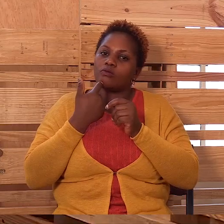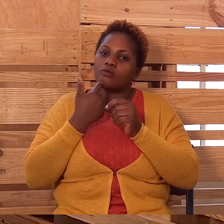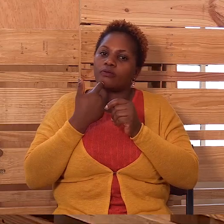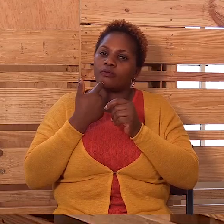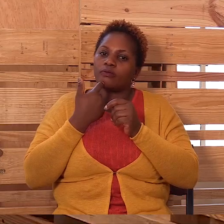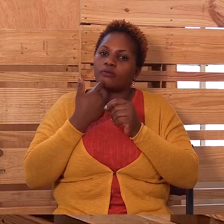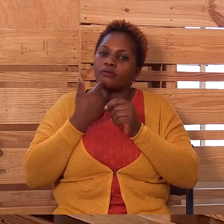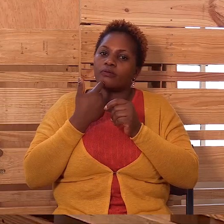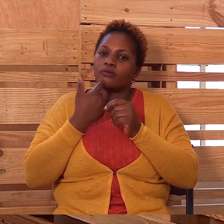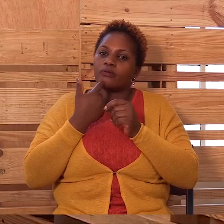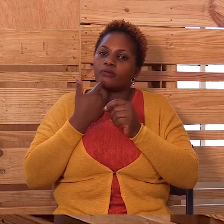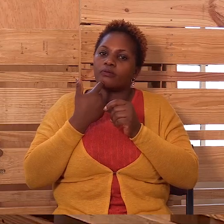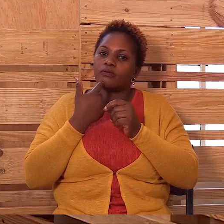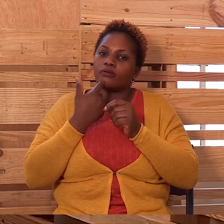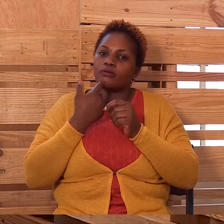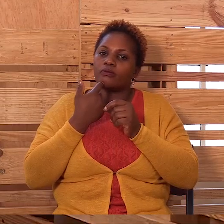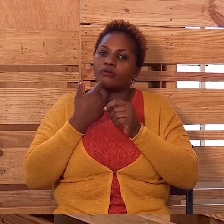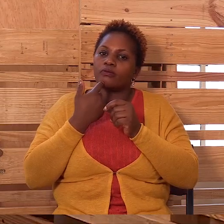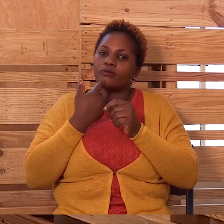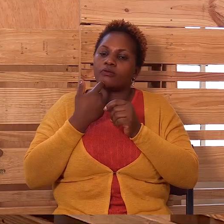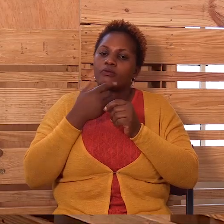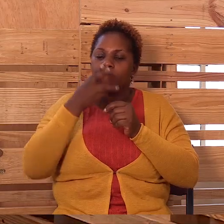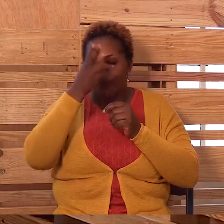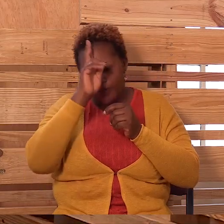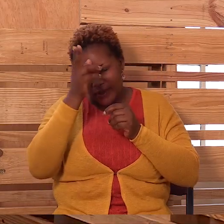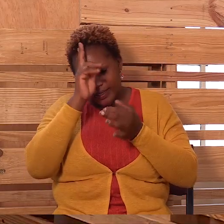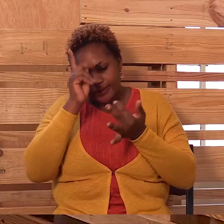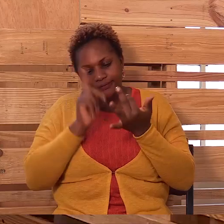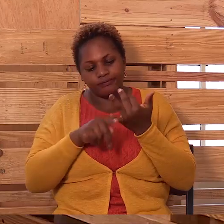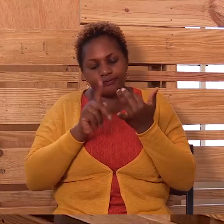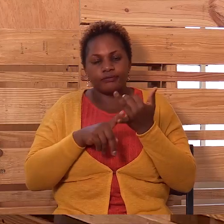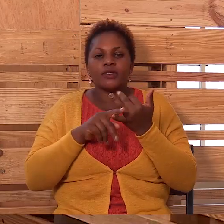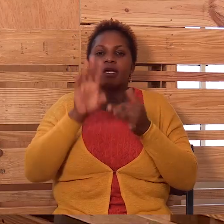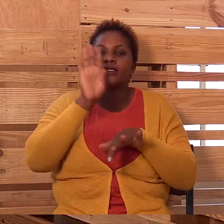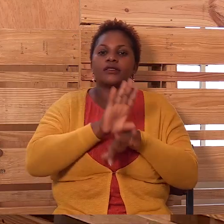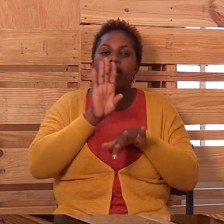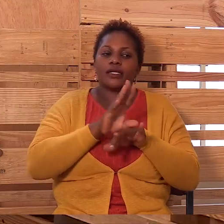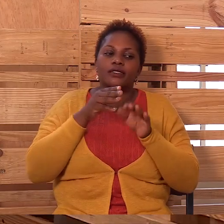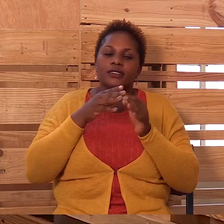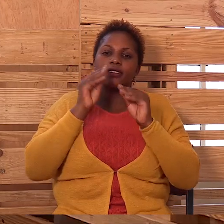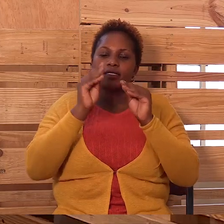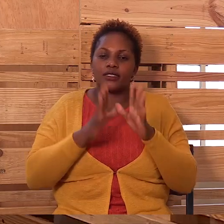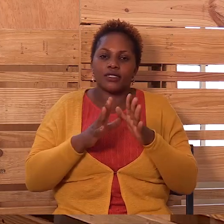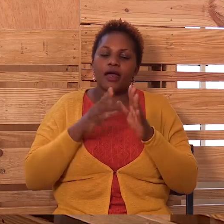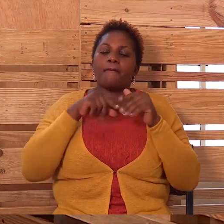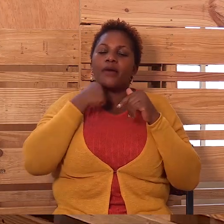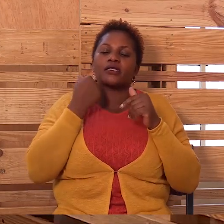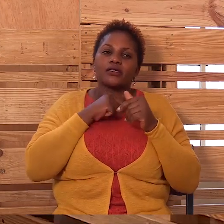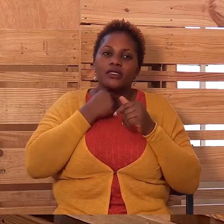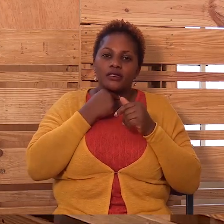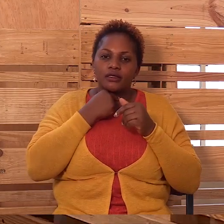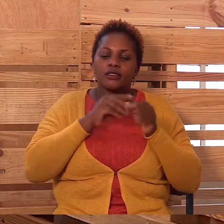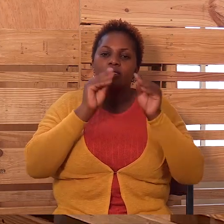a minute or less? Yes, did you talk about a police officer? Maybe a church leader,